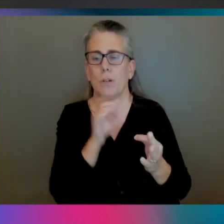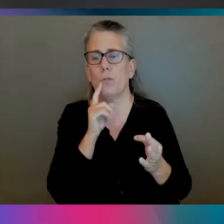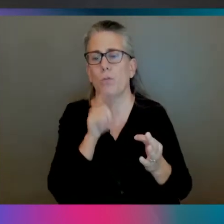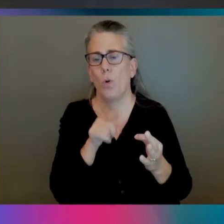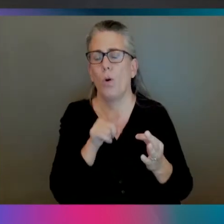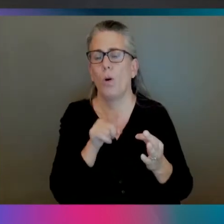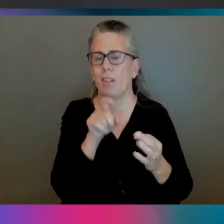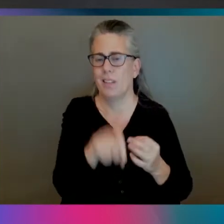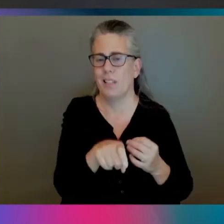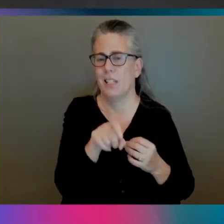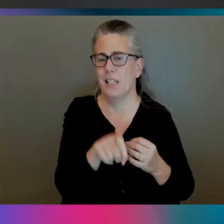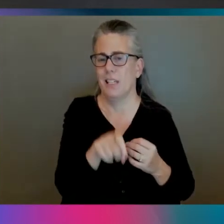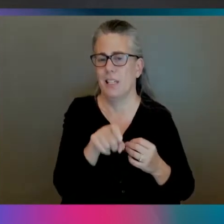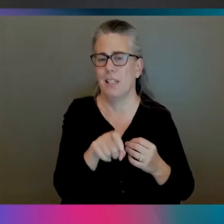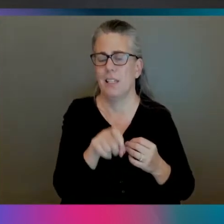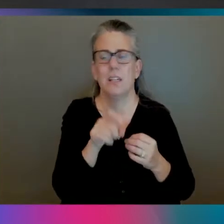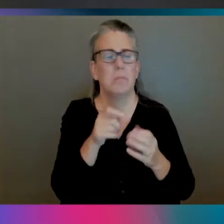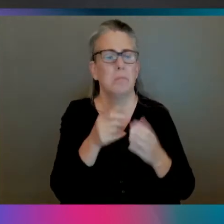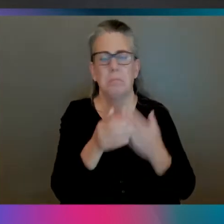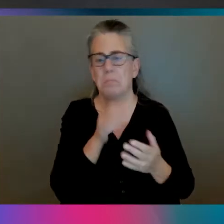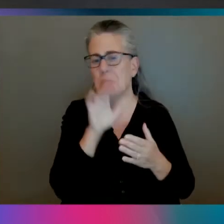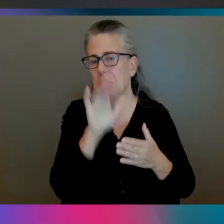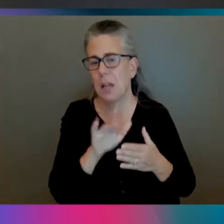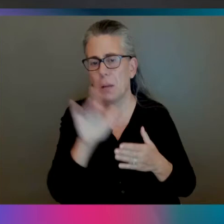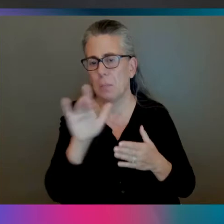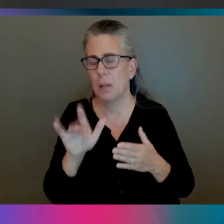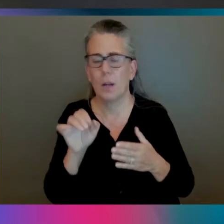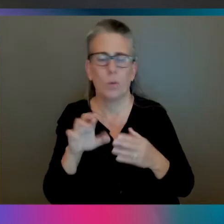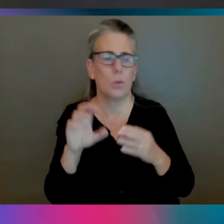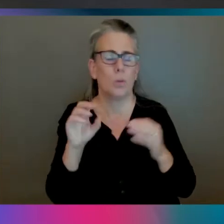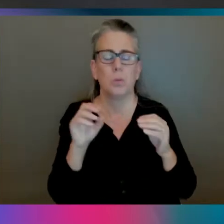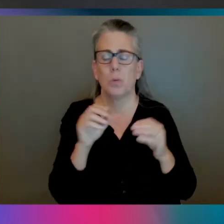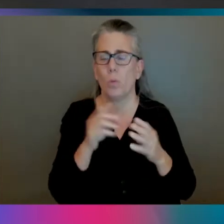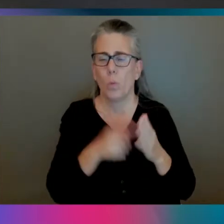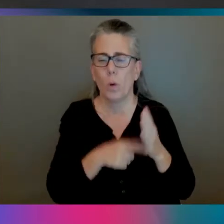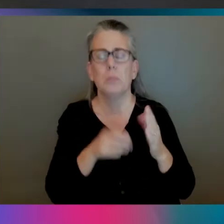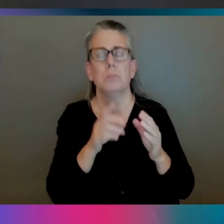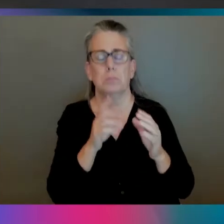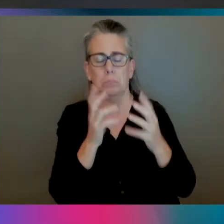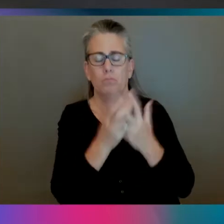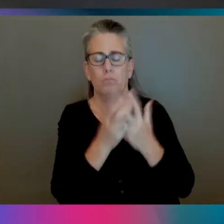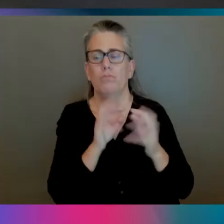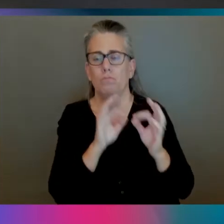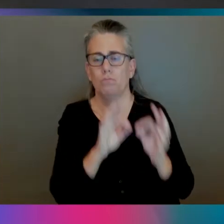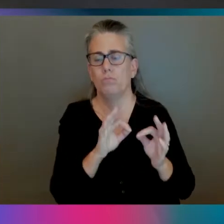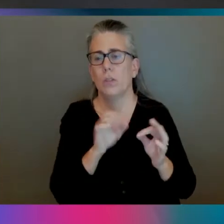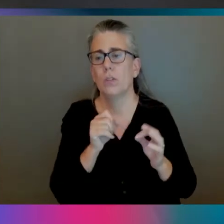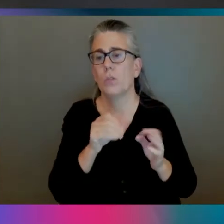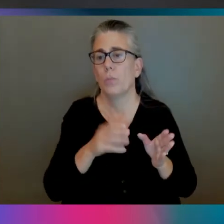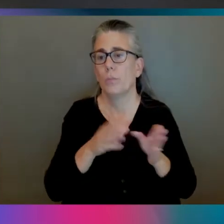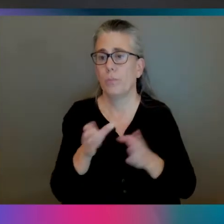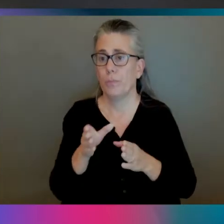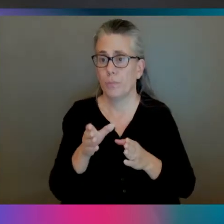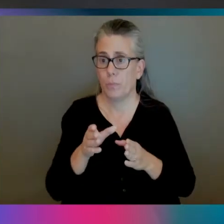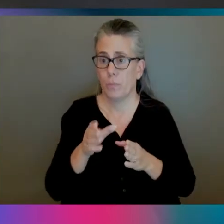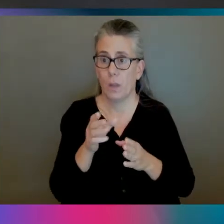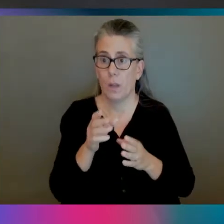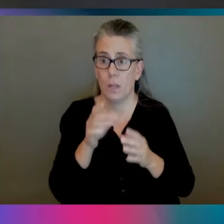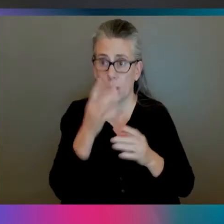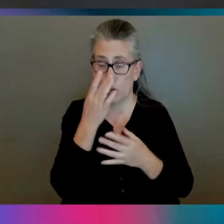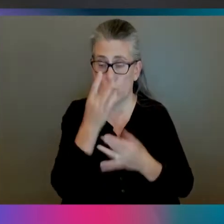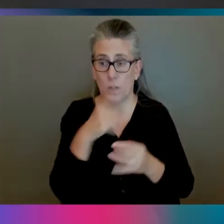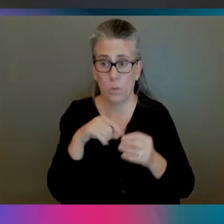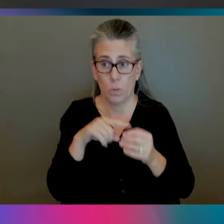us. Yep. Yeah. Okay. Right. And it's really interesting when you get into some of this and look at it. It's pretty elegant, and it